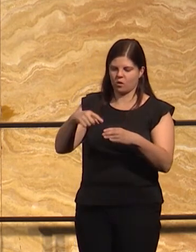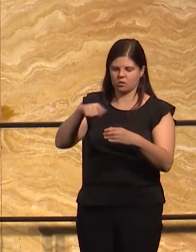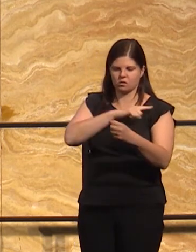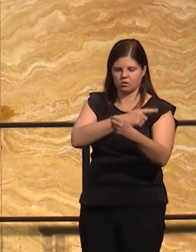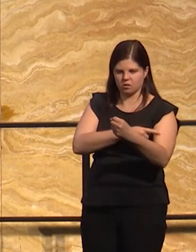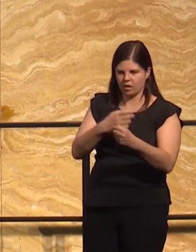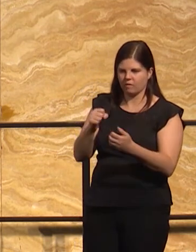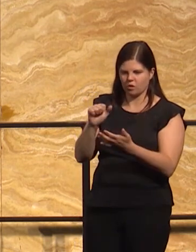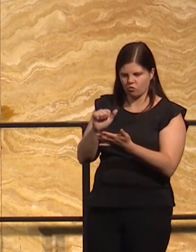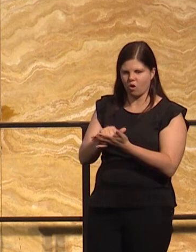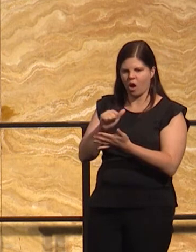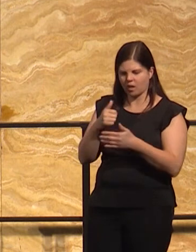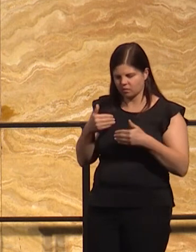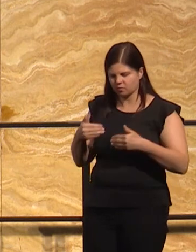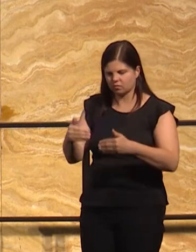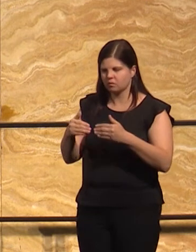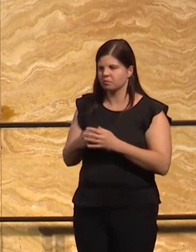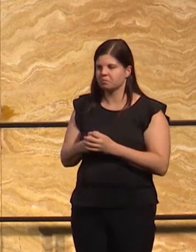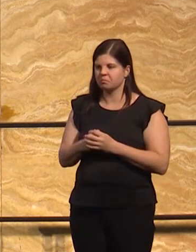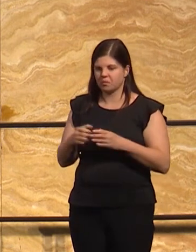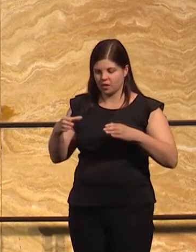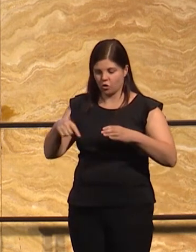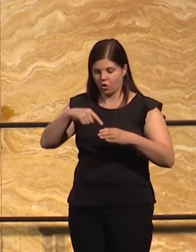values and can speak up. The collective,